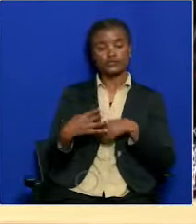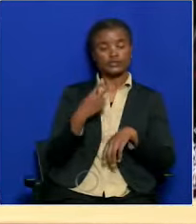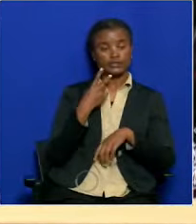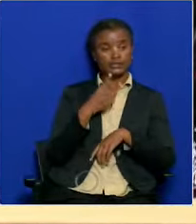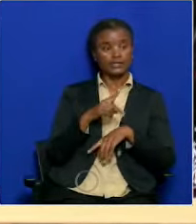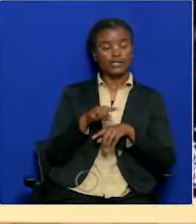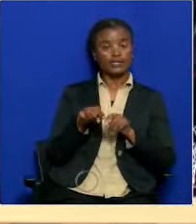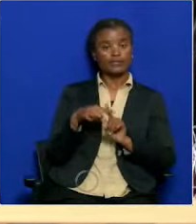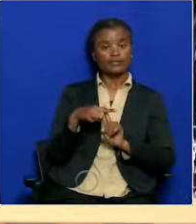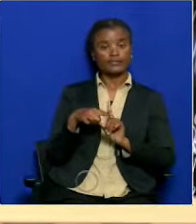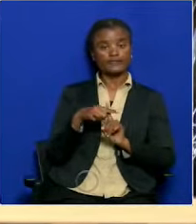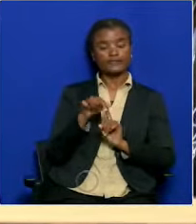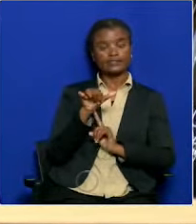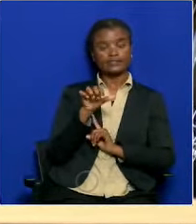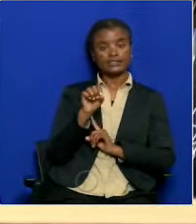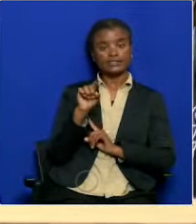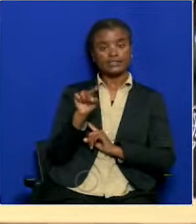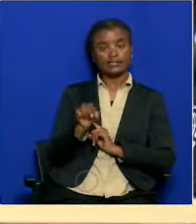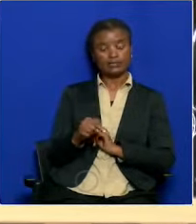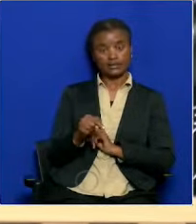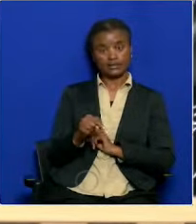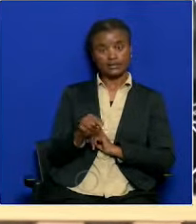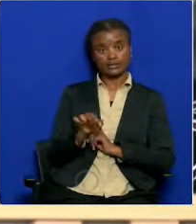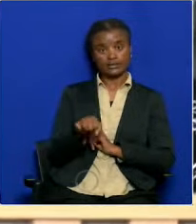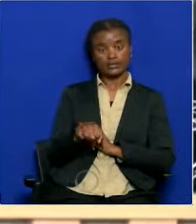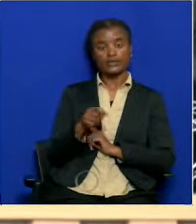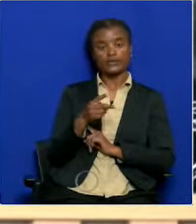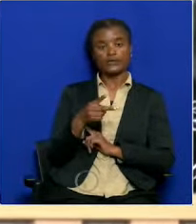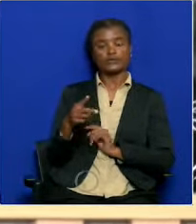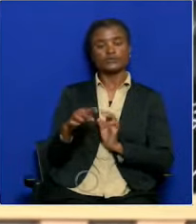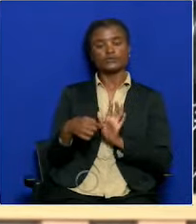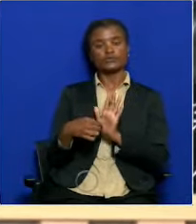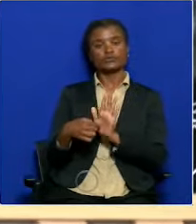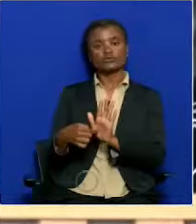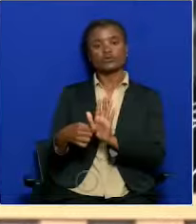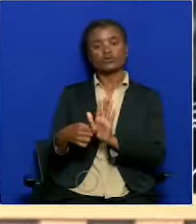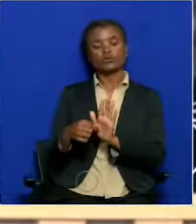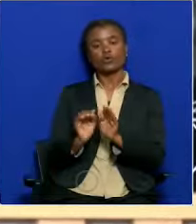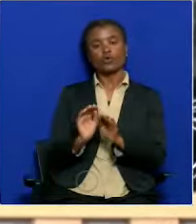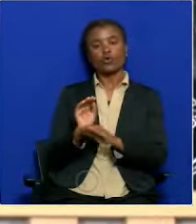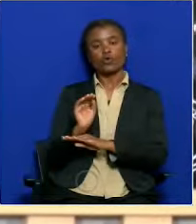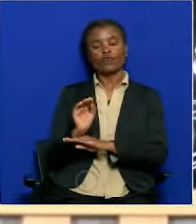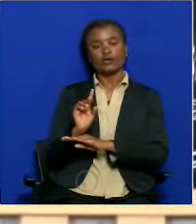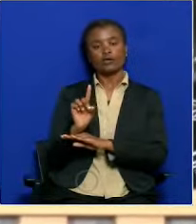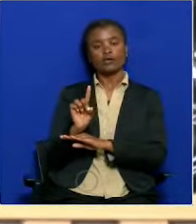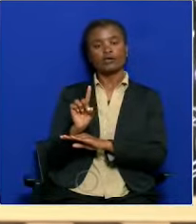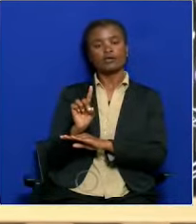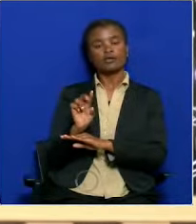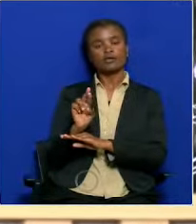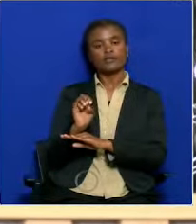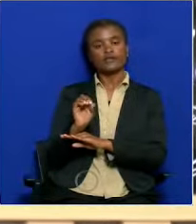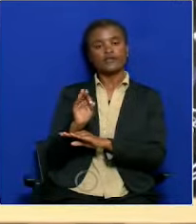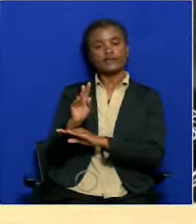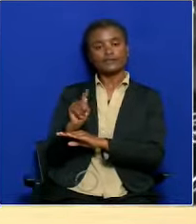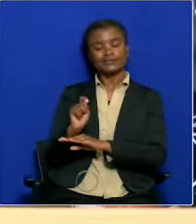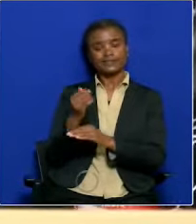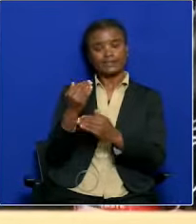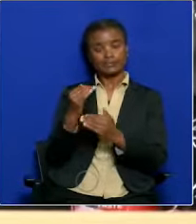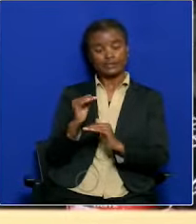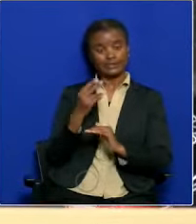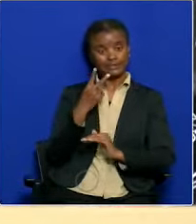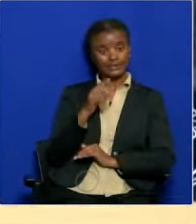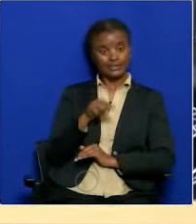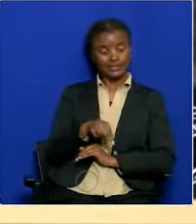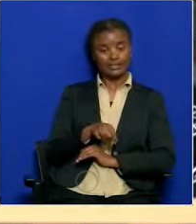60,000. And then it also indicates your overdraft limit. Can you see that? Yes. Now, if you go to the